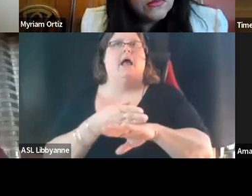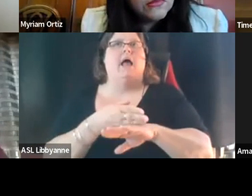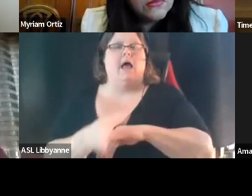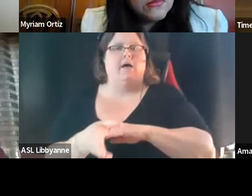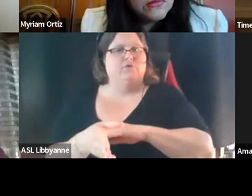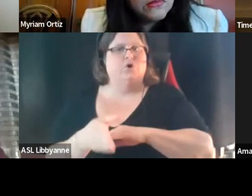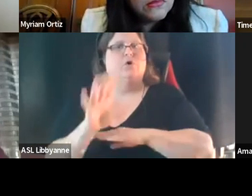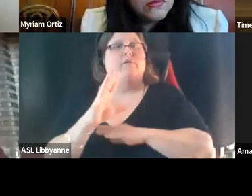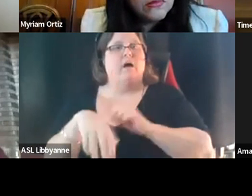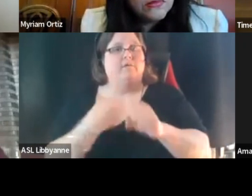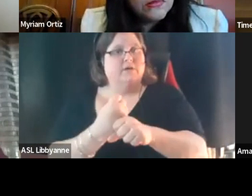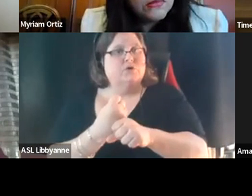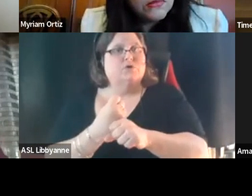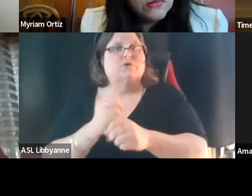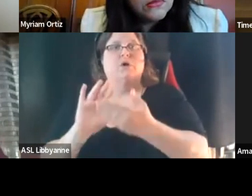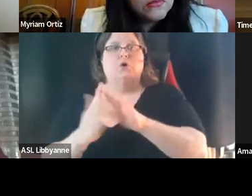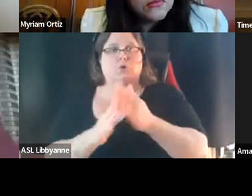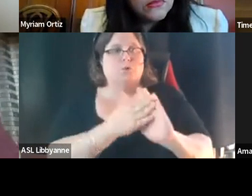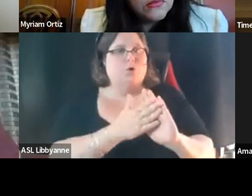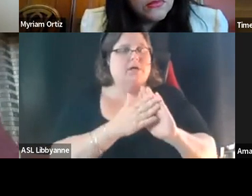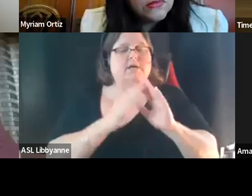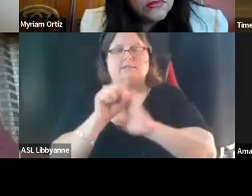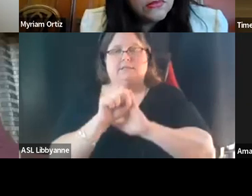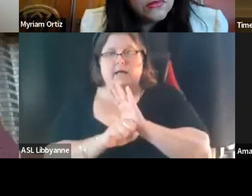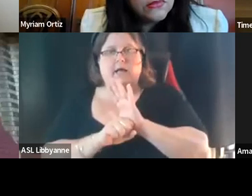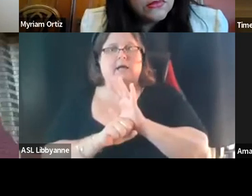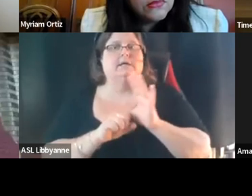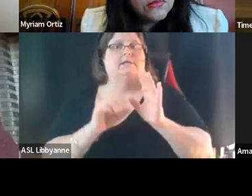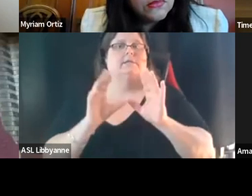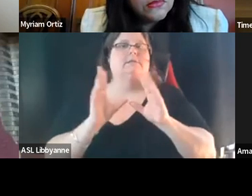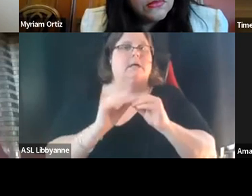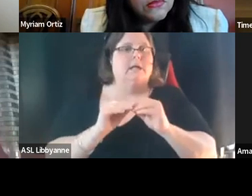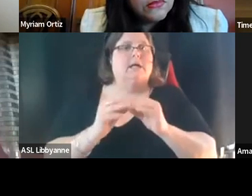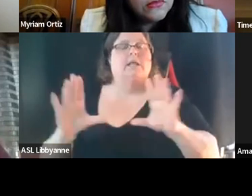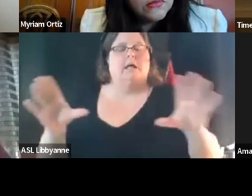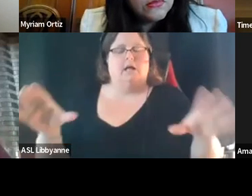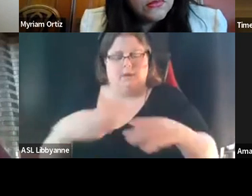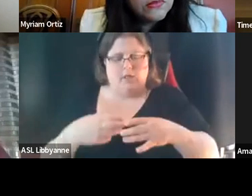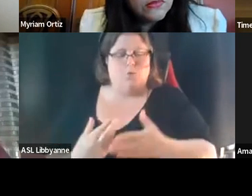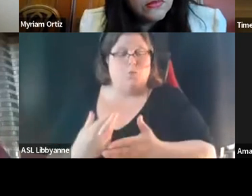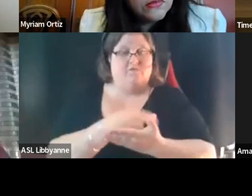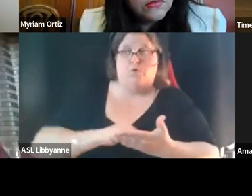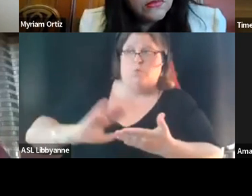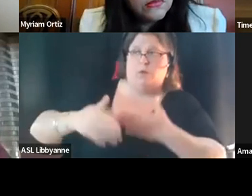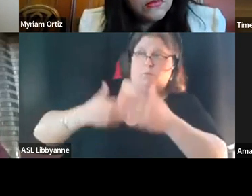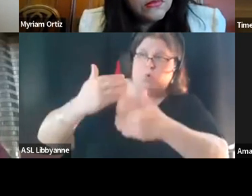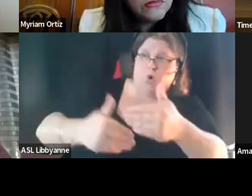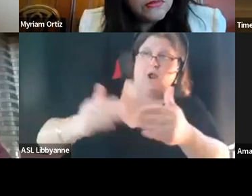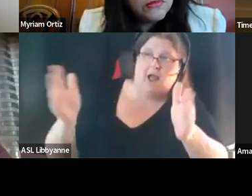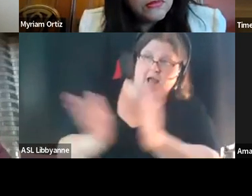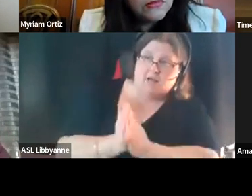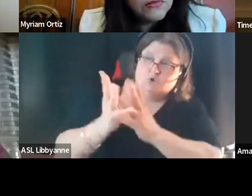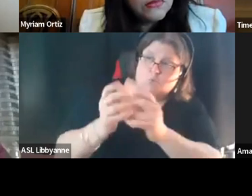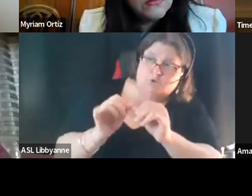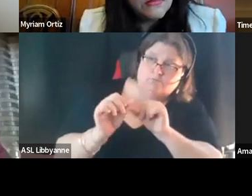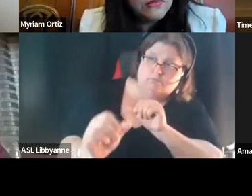5 years, the community, state, and city come together and review their progress and then ask if they would like to stay